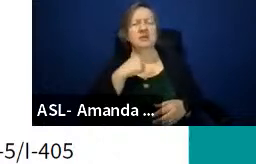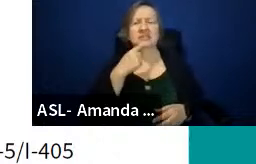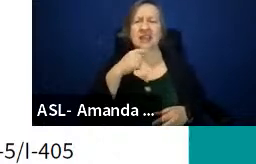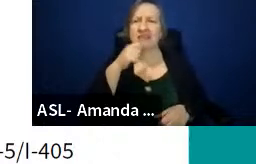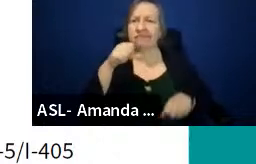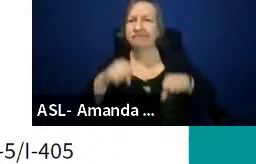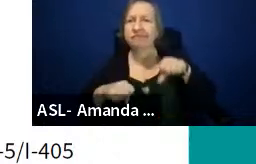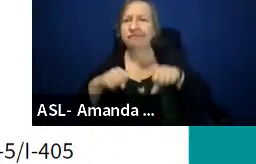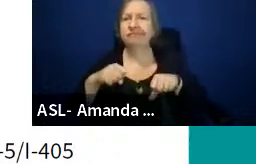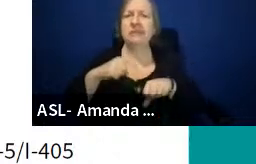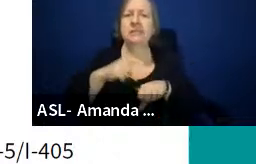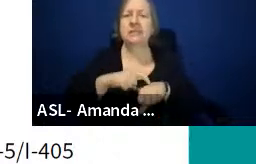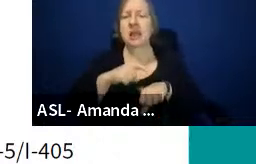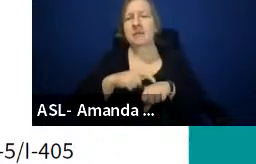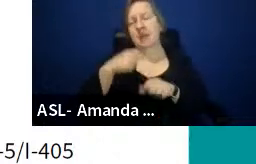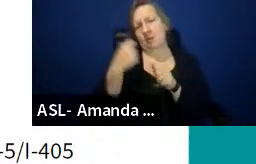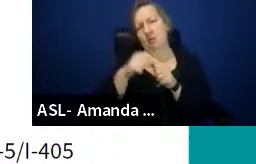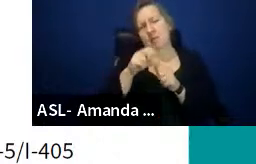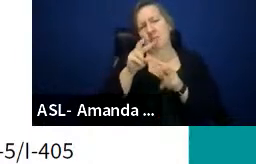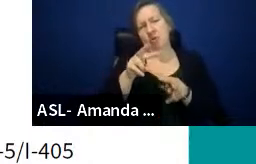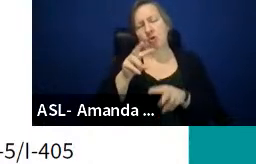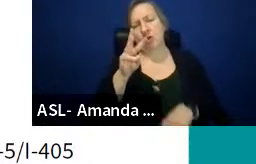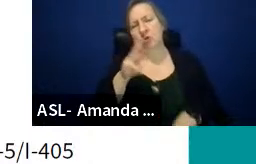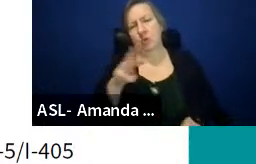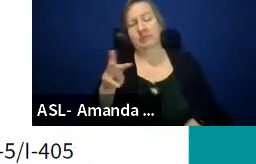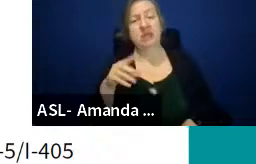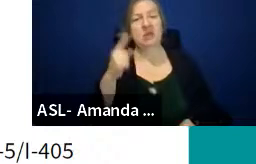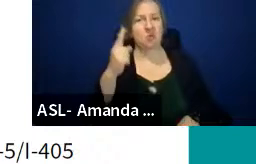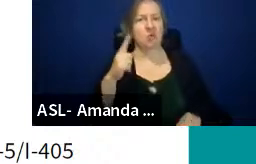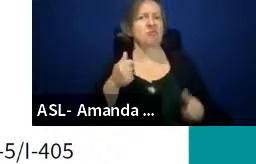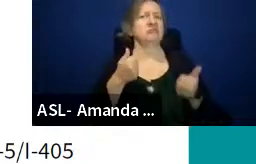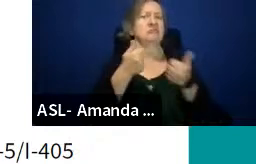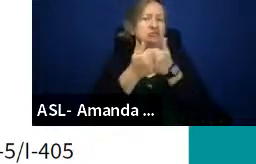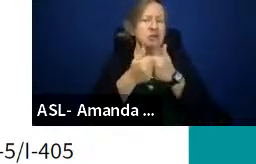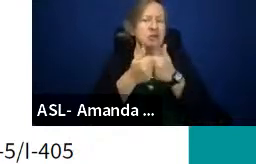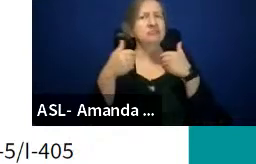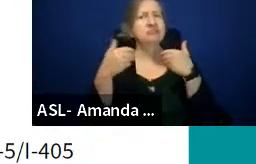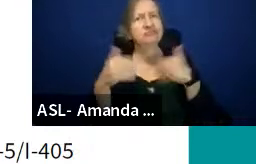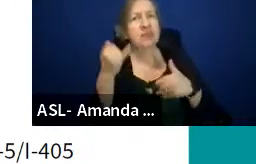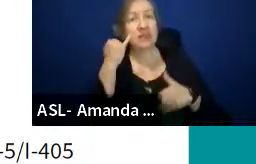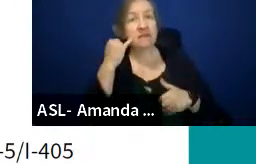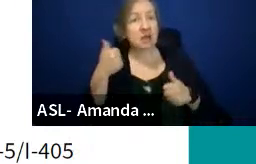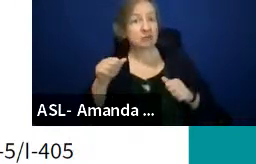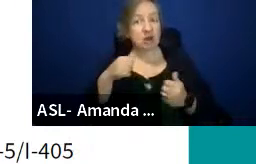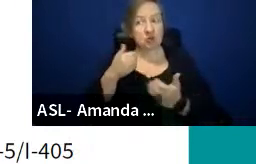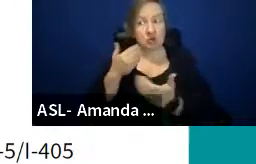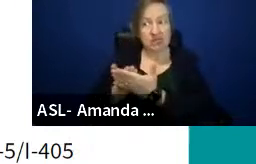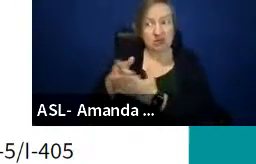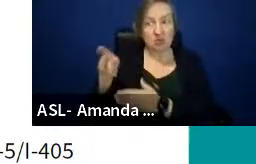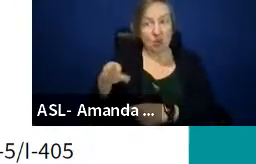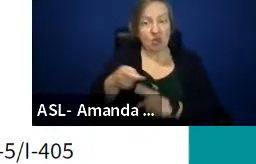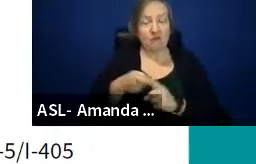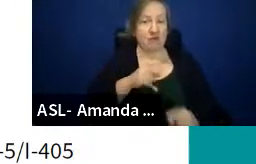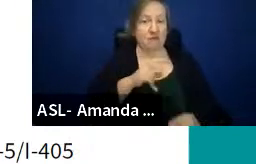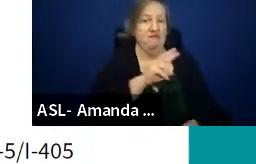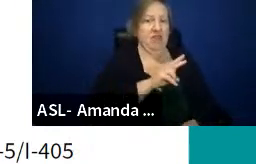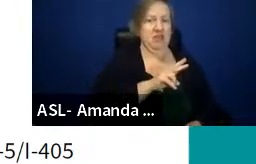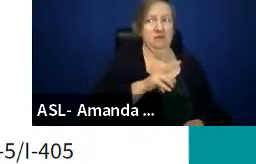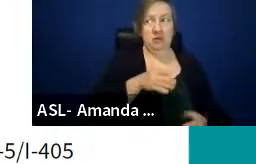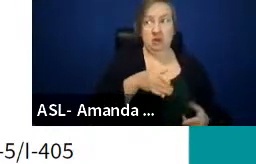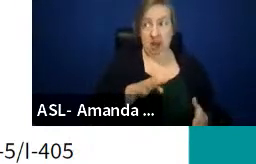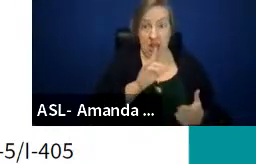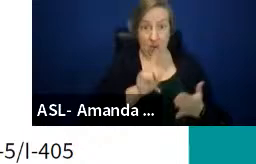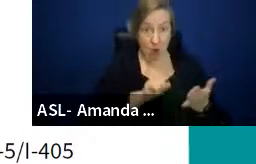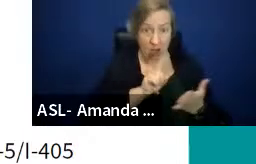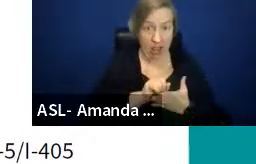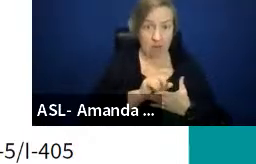time. I remember looking at the website where one of the real challenges is if I'm trying to get to Portland from Vancouver, I don't know whether to allow 1 hour or